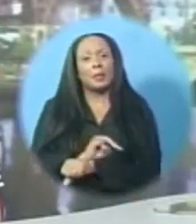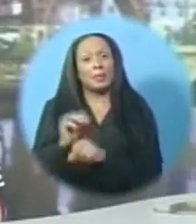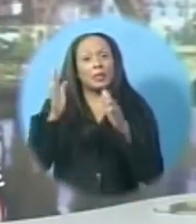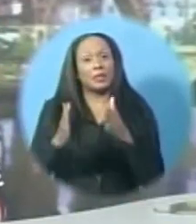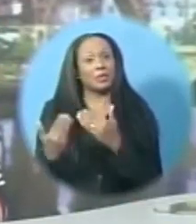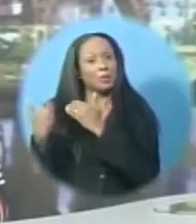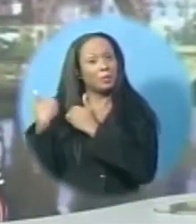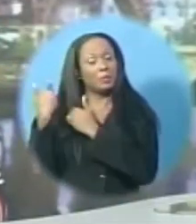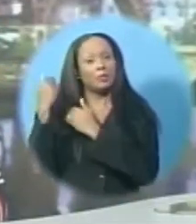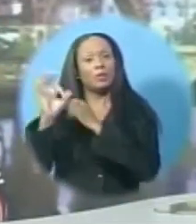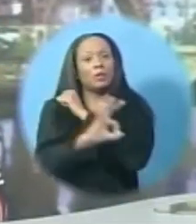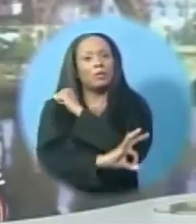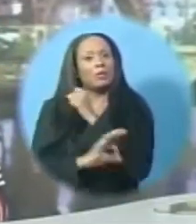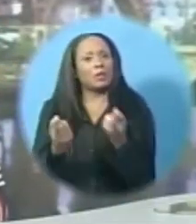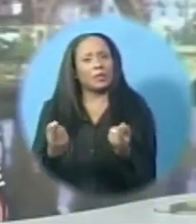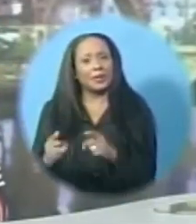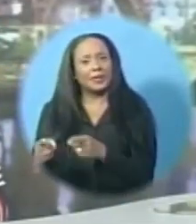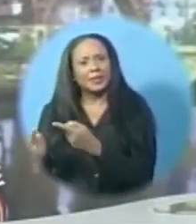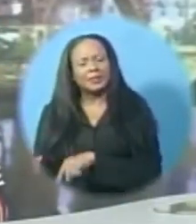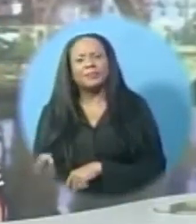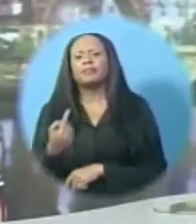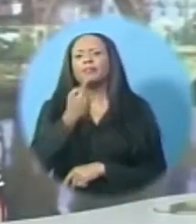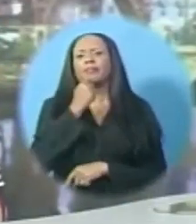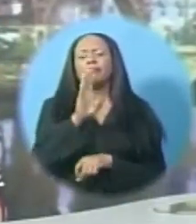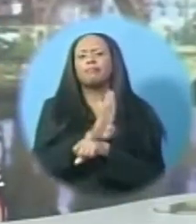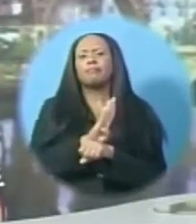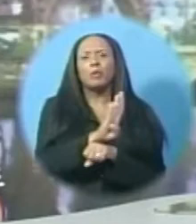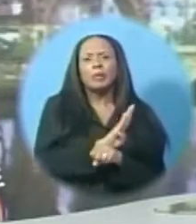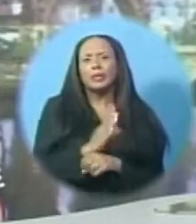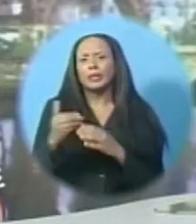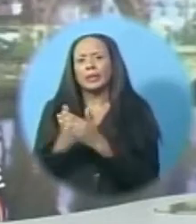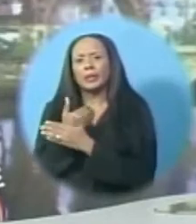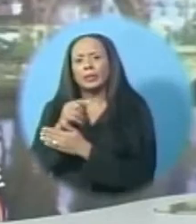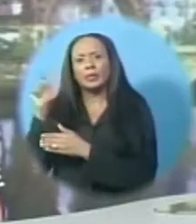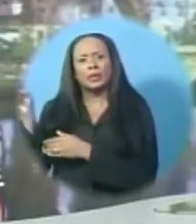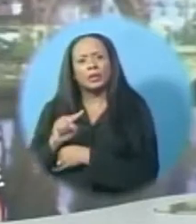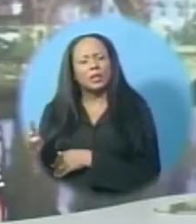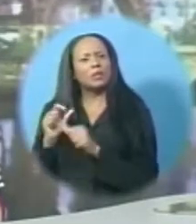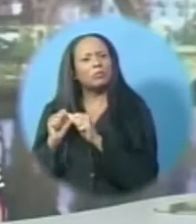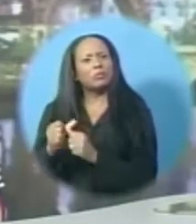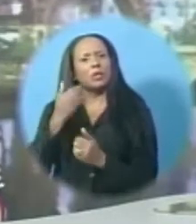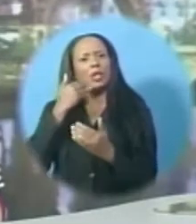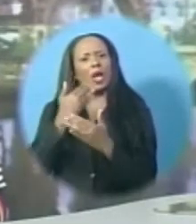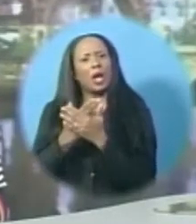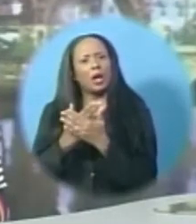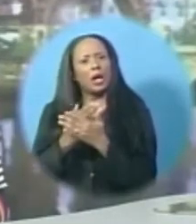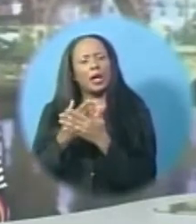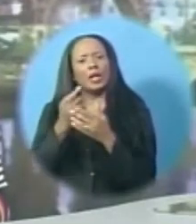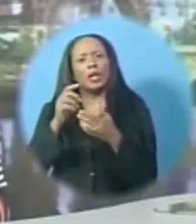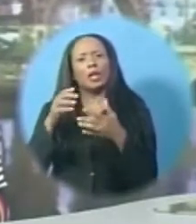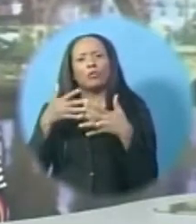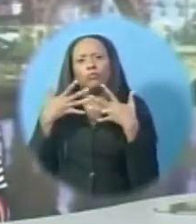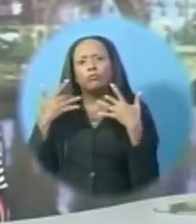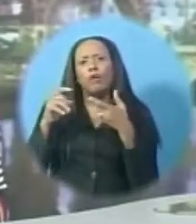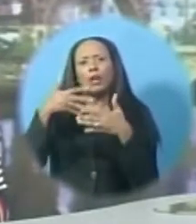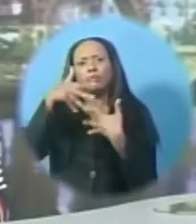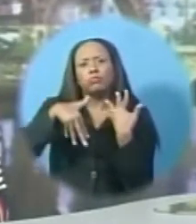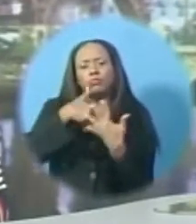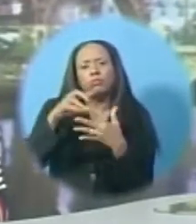of Foreign Affairs Senator Maxine McLean says Barbados and New Zealand continue to maintain a productive and friendly